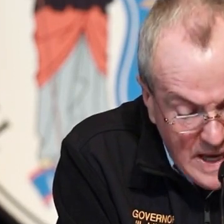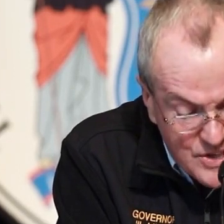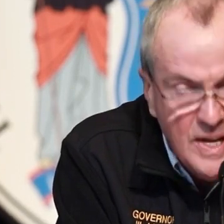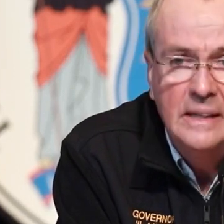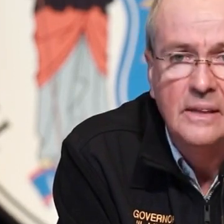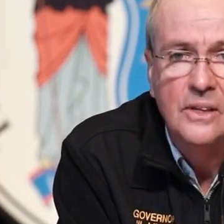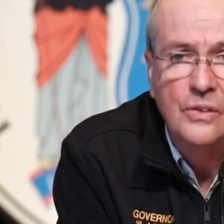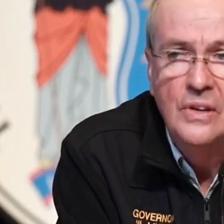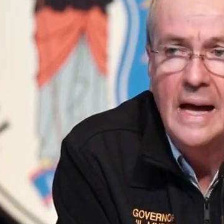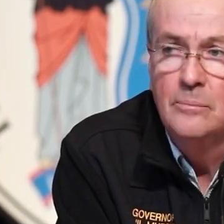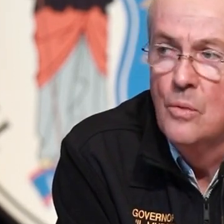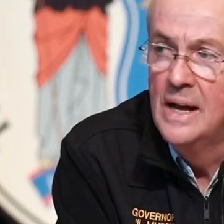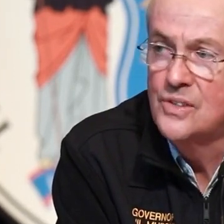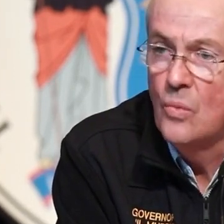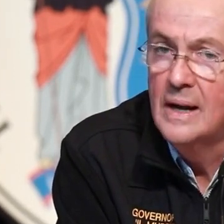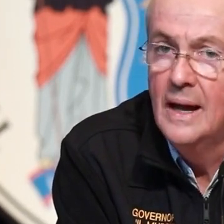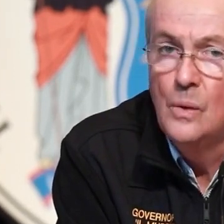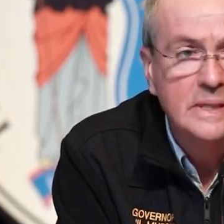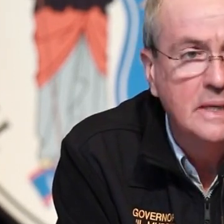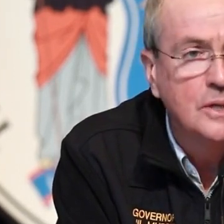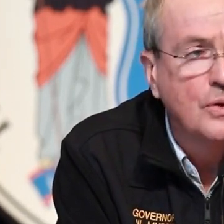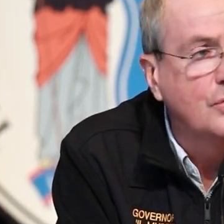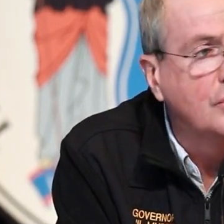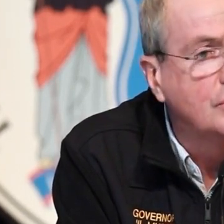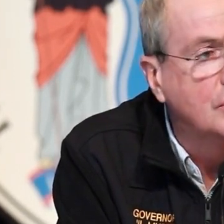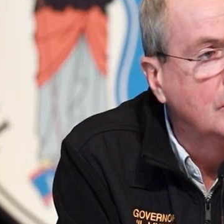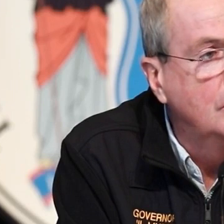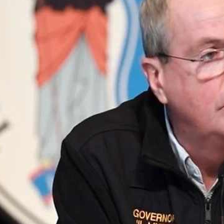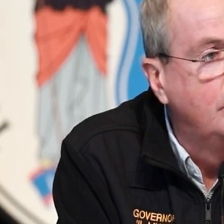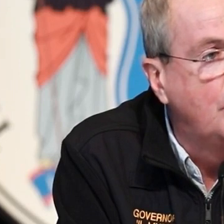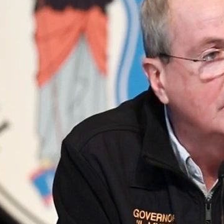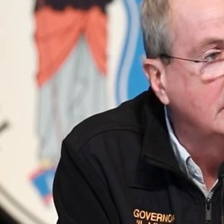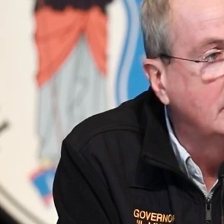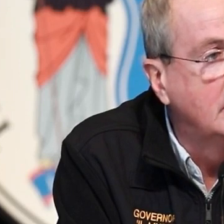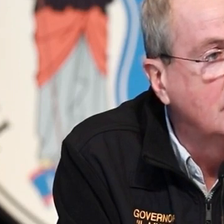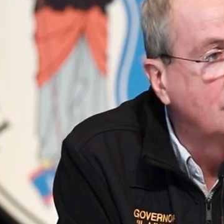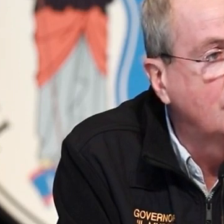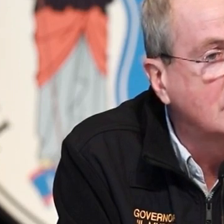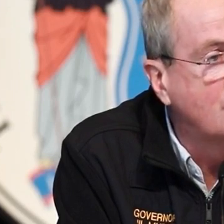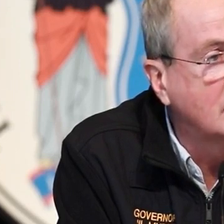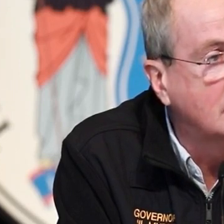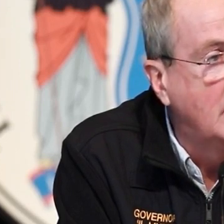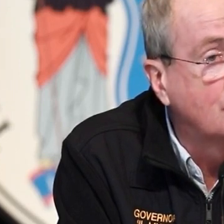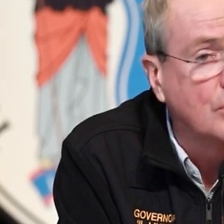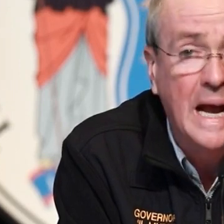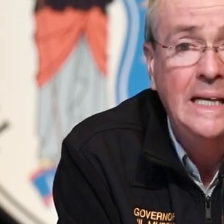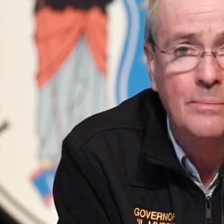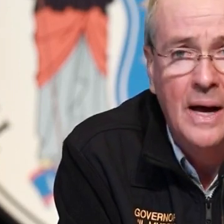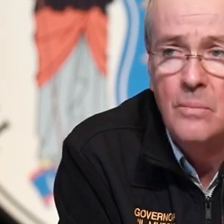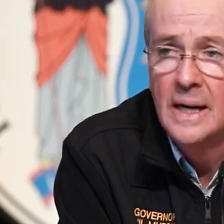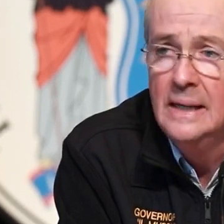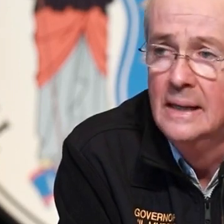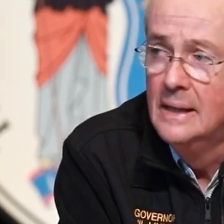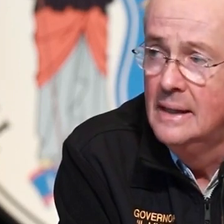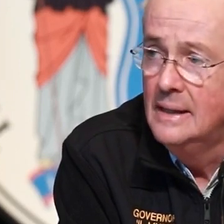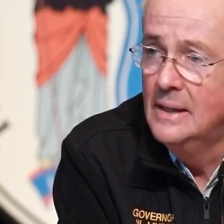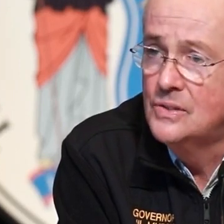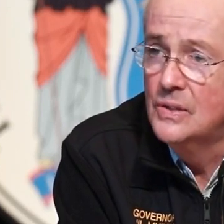Schumer last night that there is not momentum right now in Congress to put significant amounts or any amount of